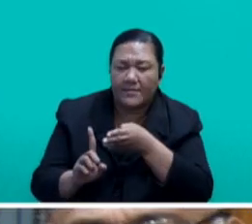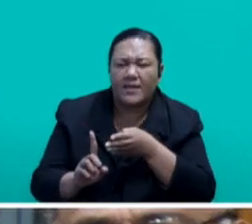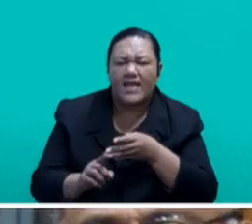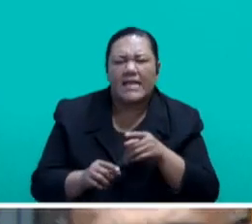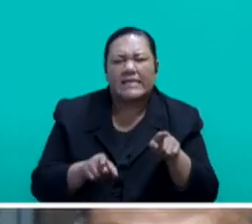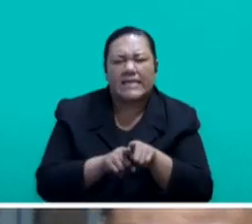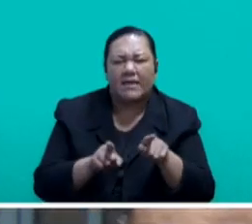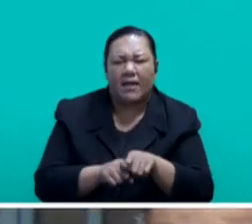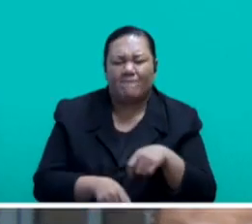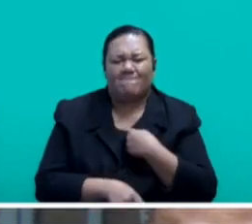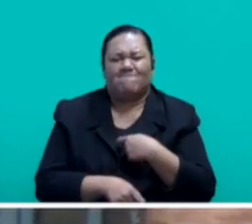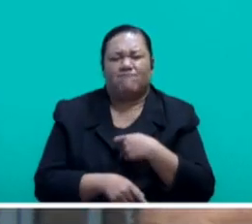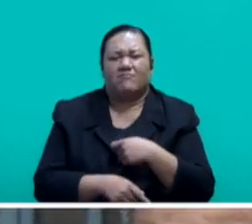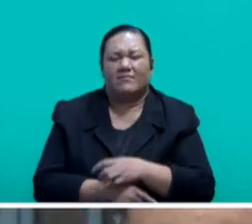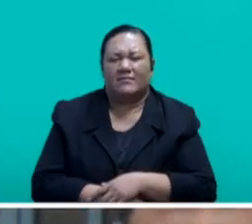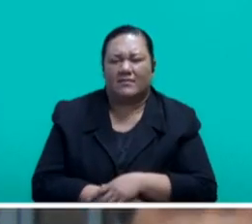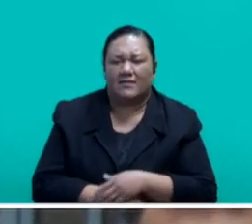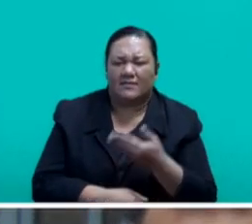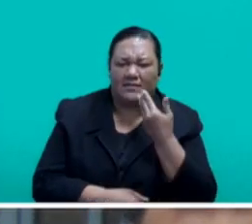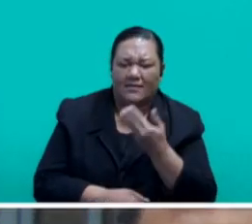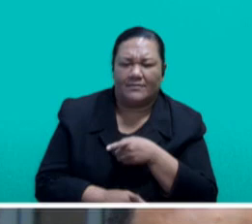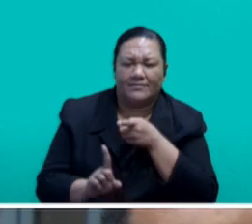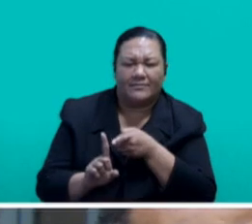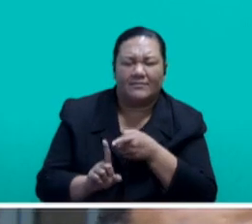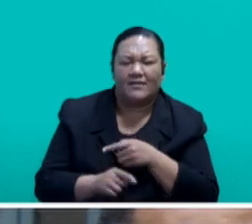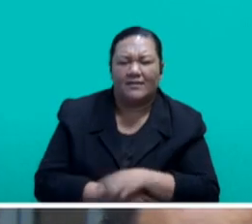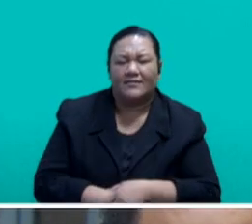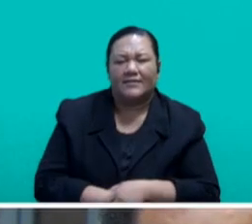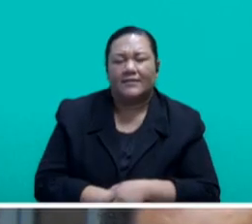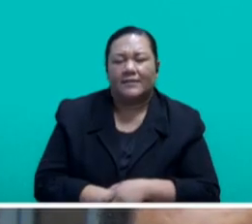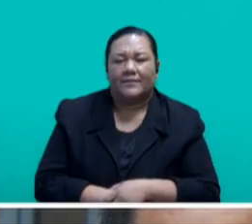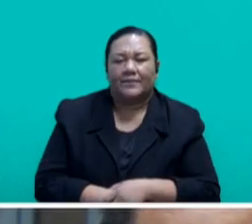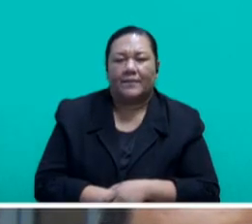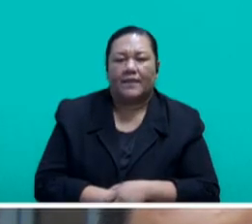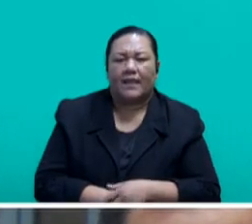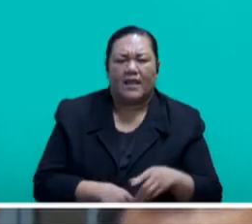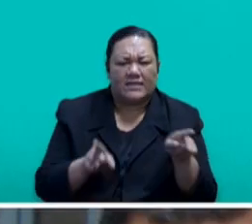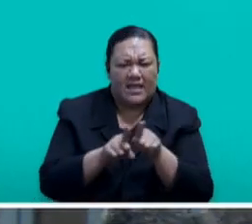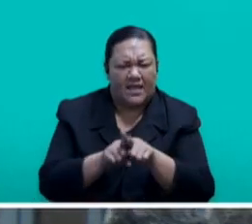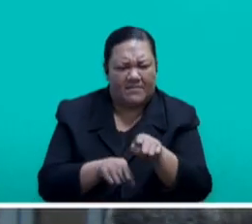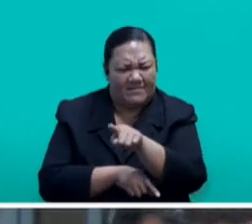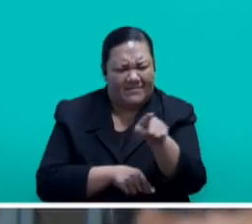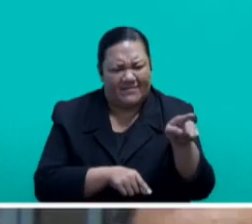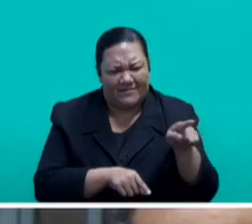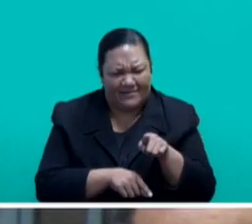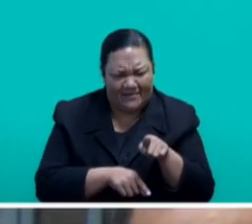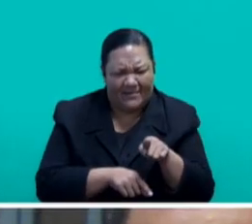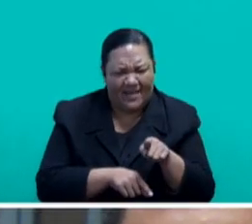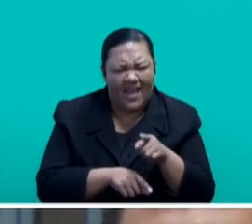And that's why some members from the other side of the House are being misguided, since they're